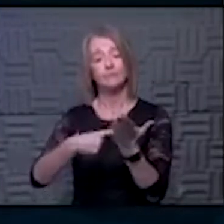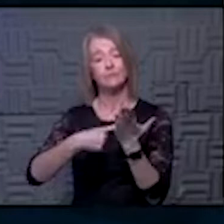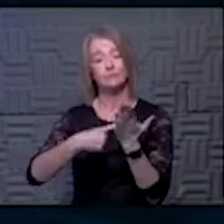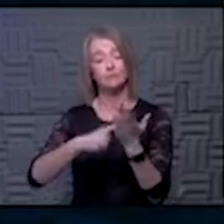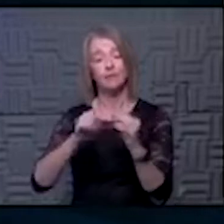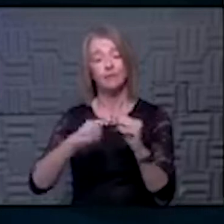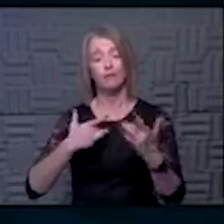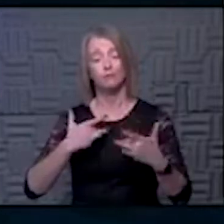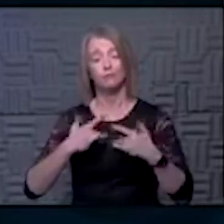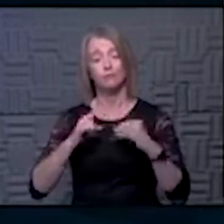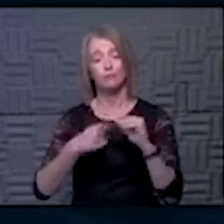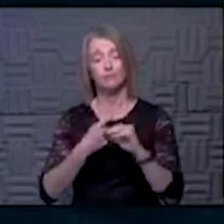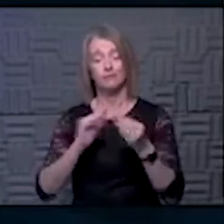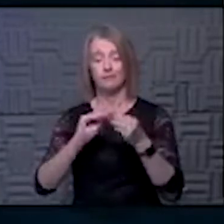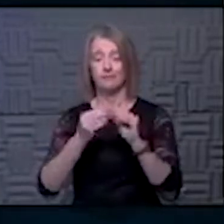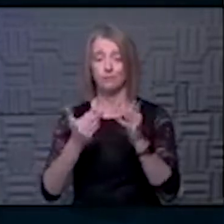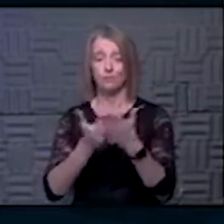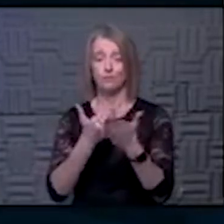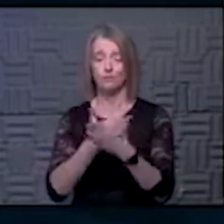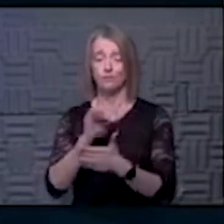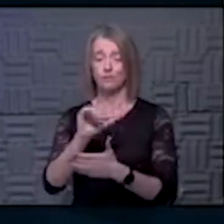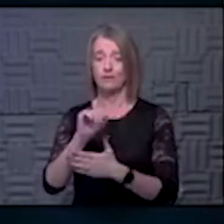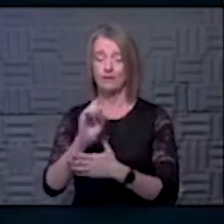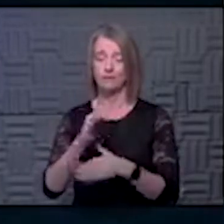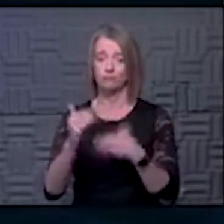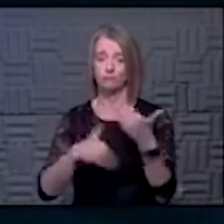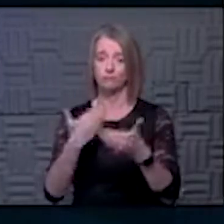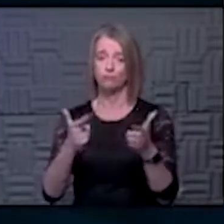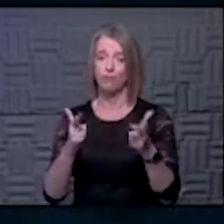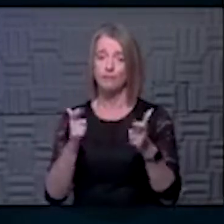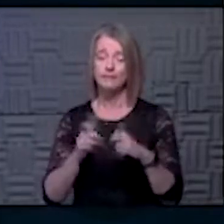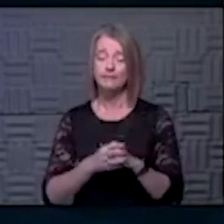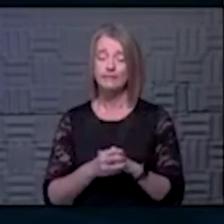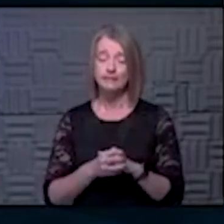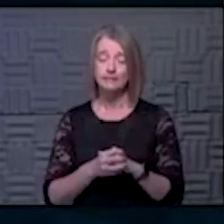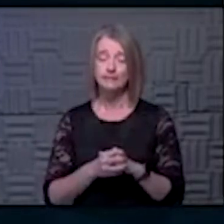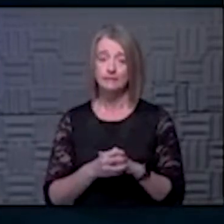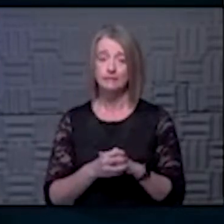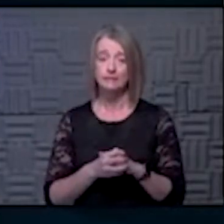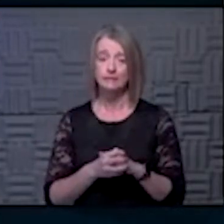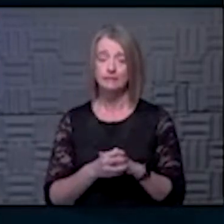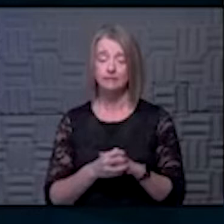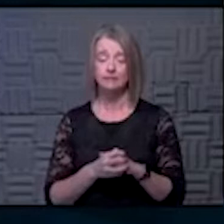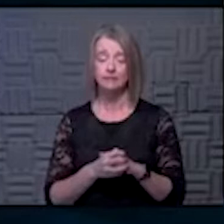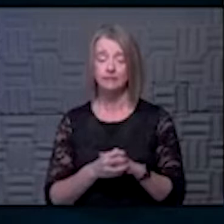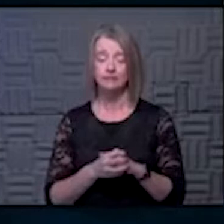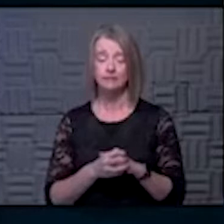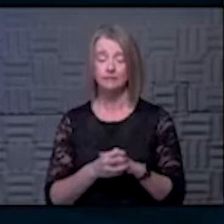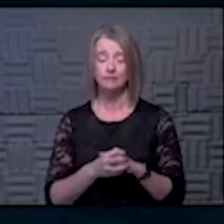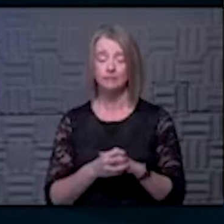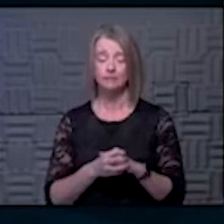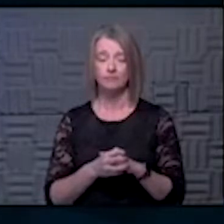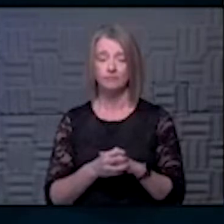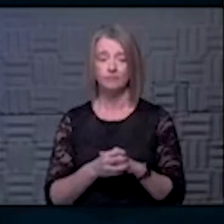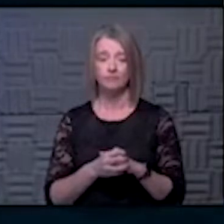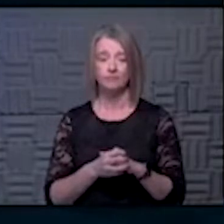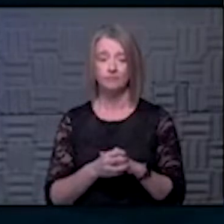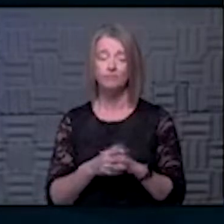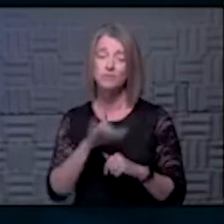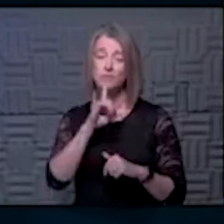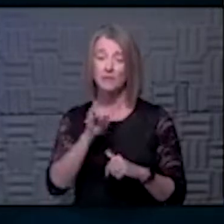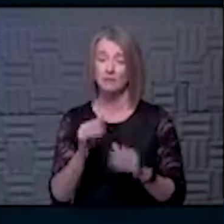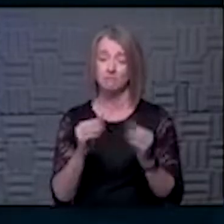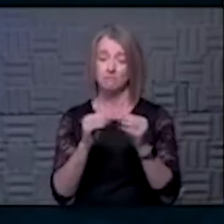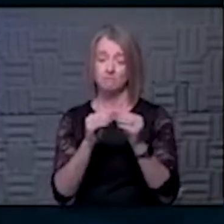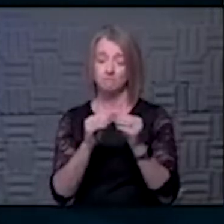concern related to a number of new cases rapidly increasing. And that does, without a doubt, lead to